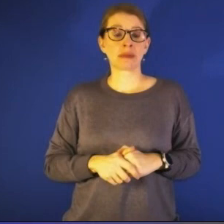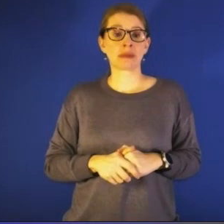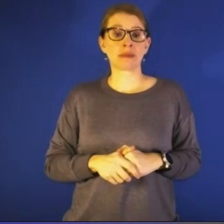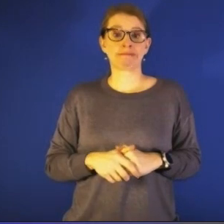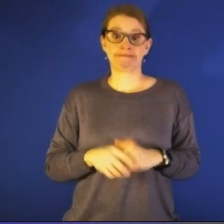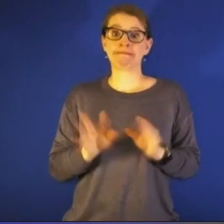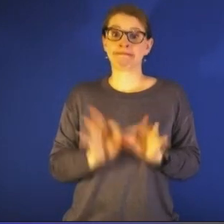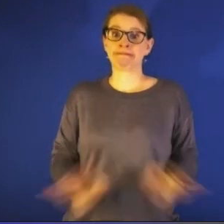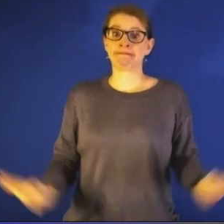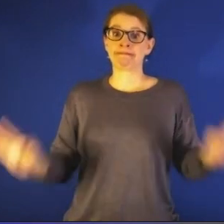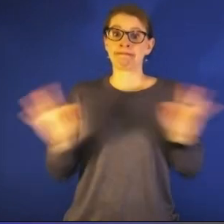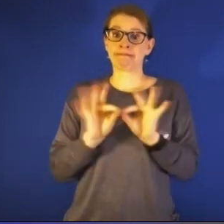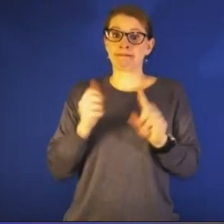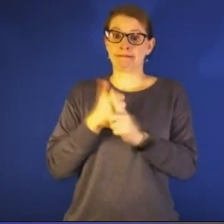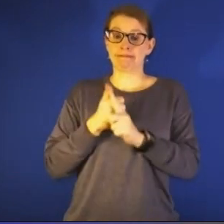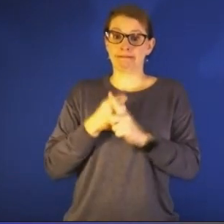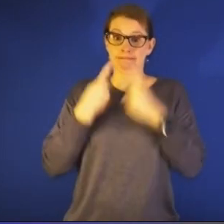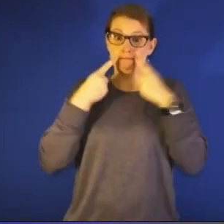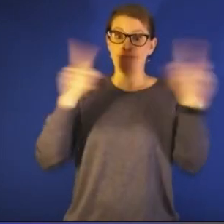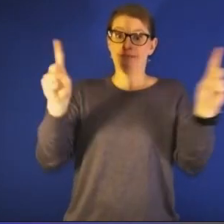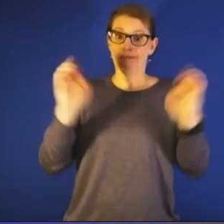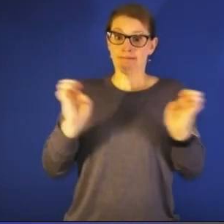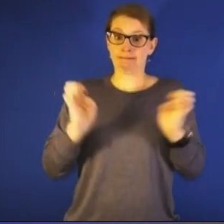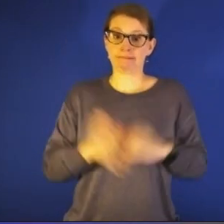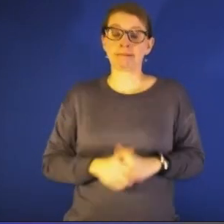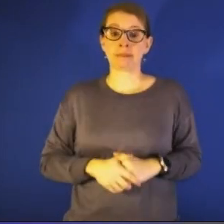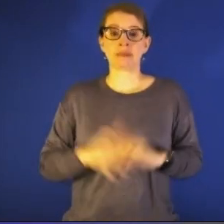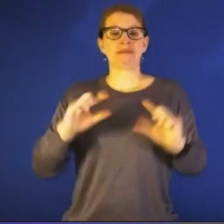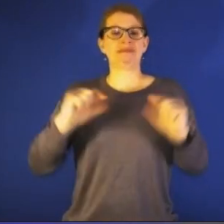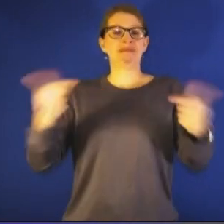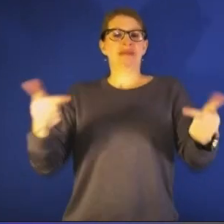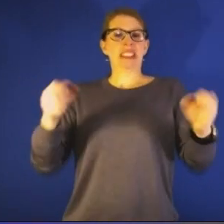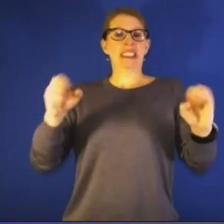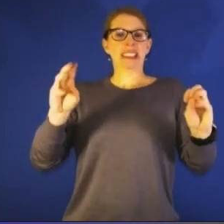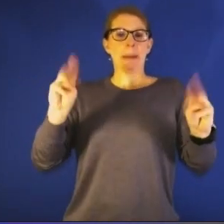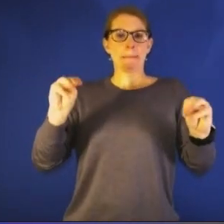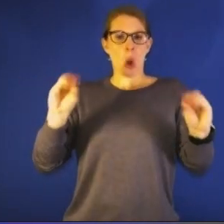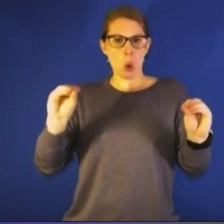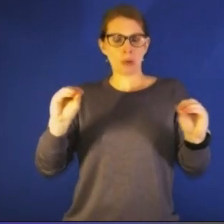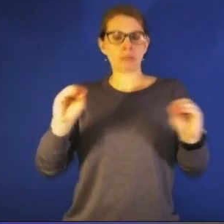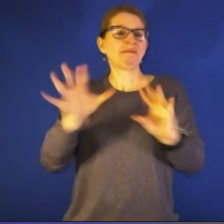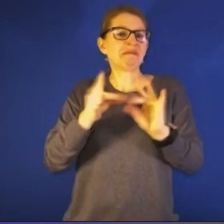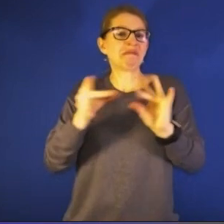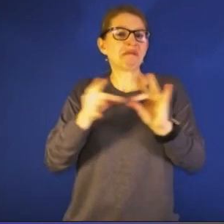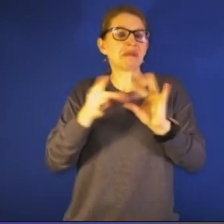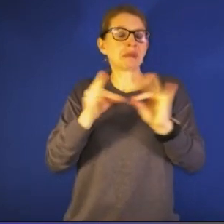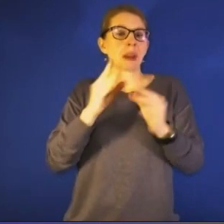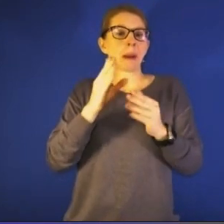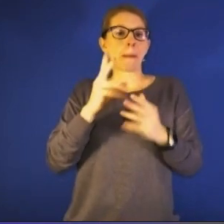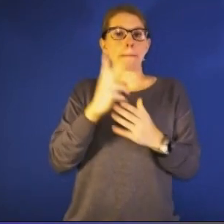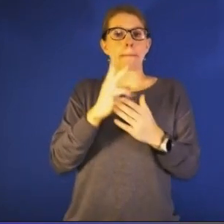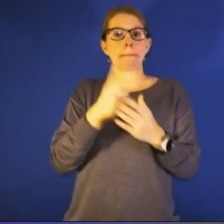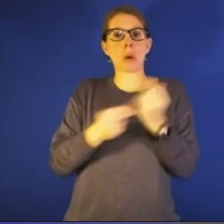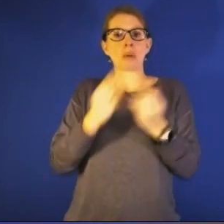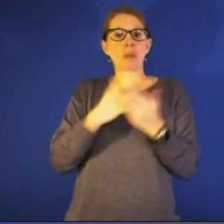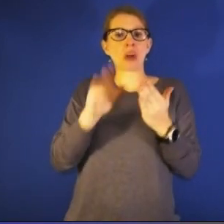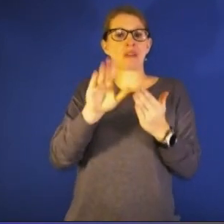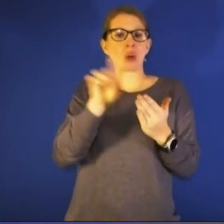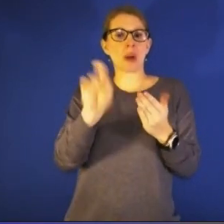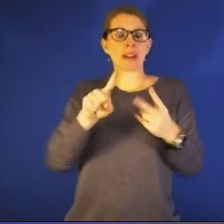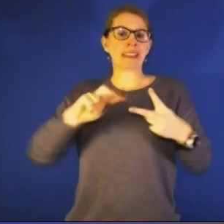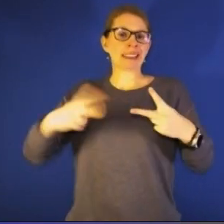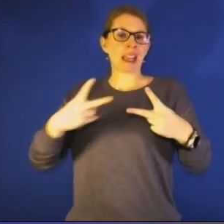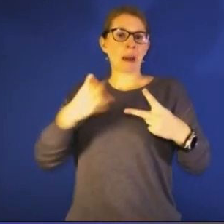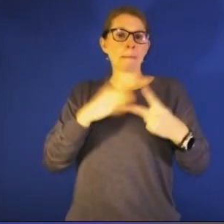going to go to our other CMOs in just a minute to get their comments on both parts of your question, John. But the second part of it